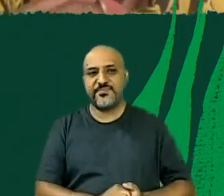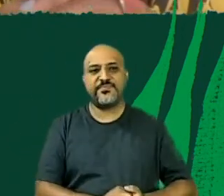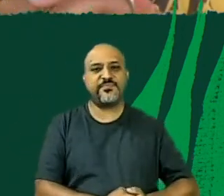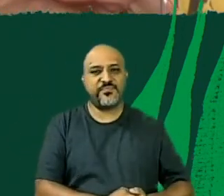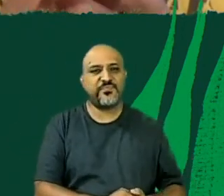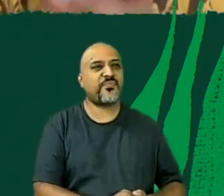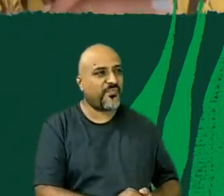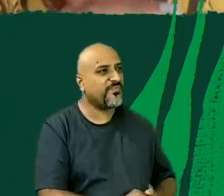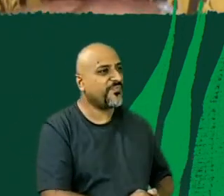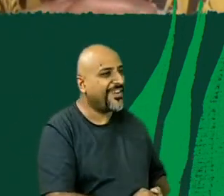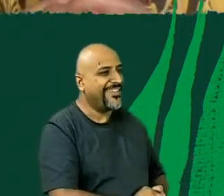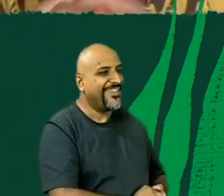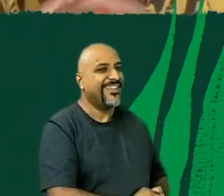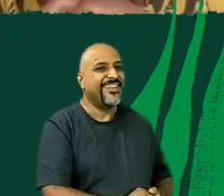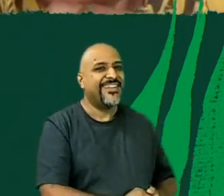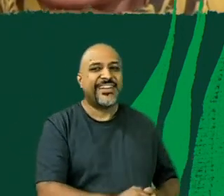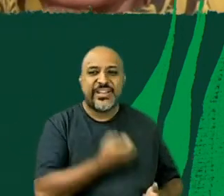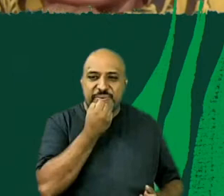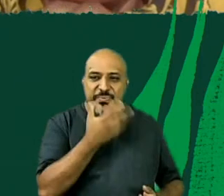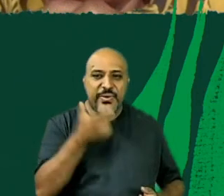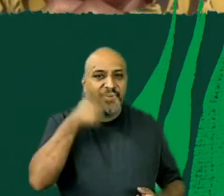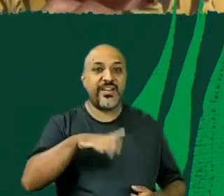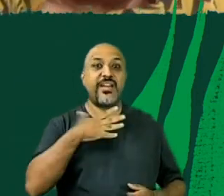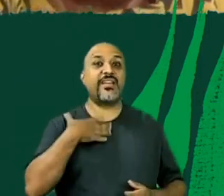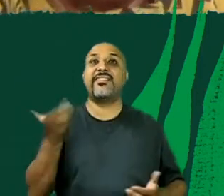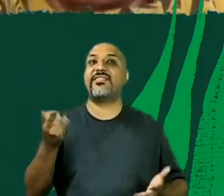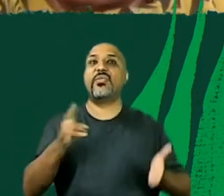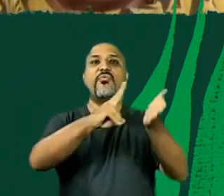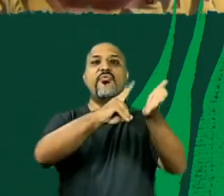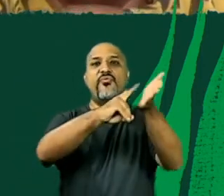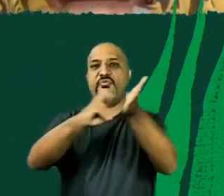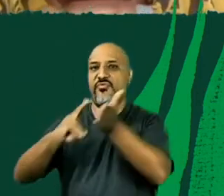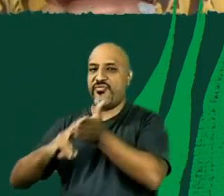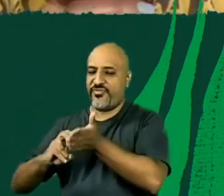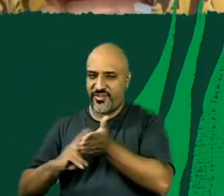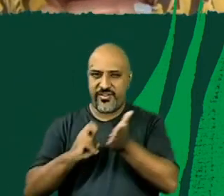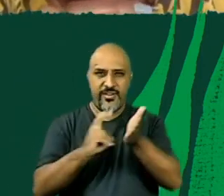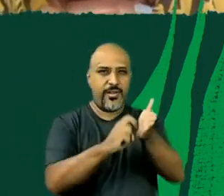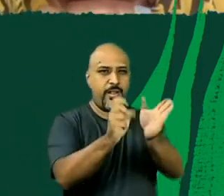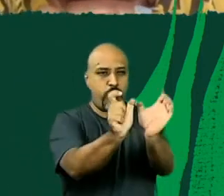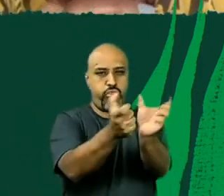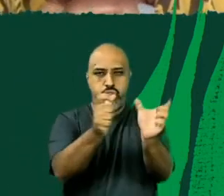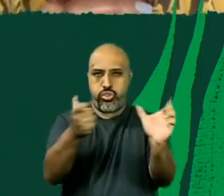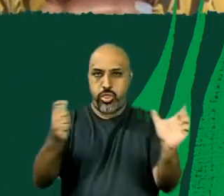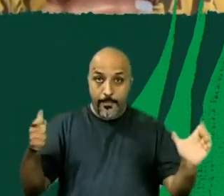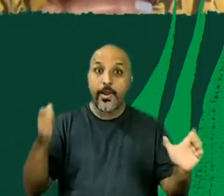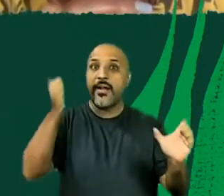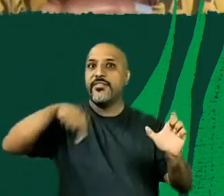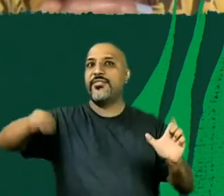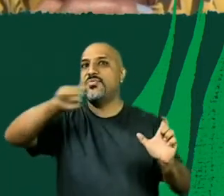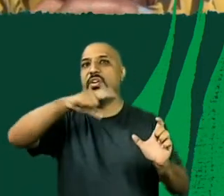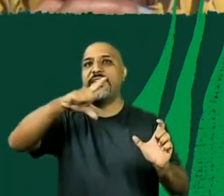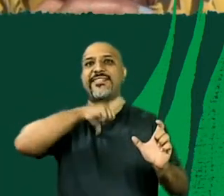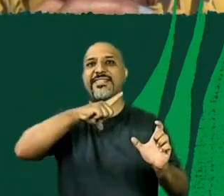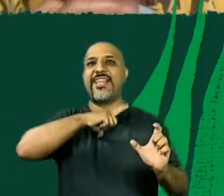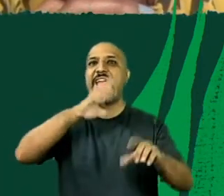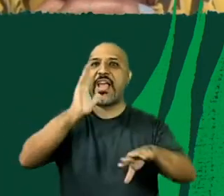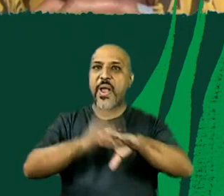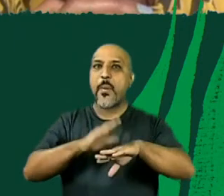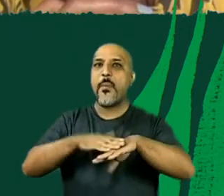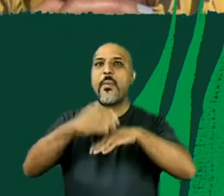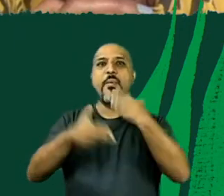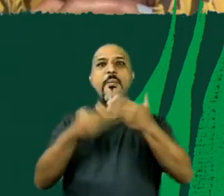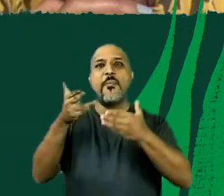It's amazing in this issue and the vocabulary and semantics. We have